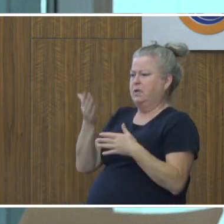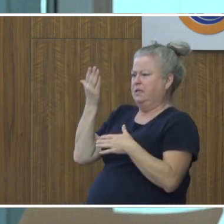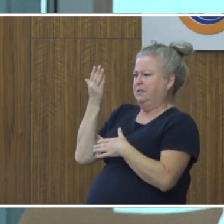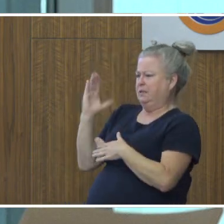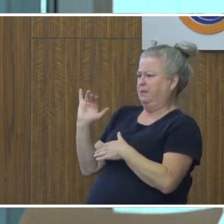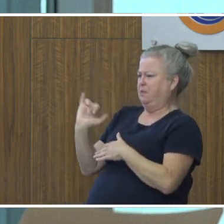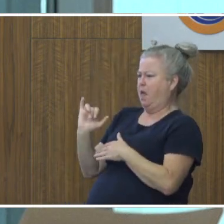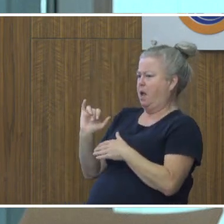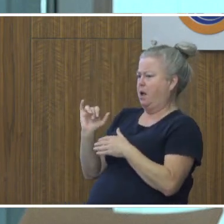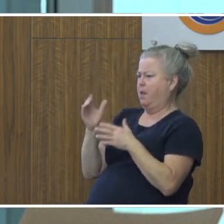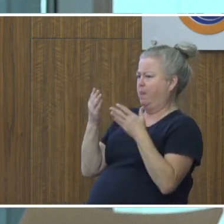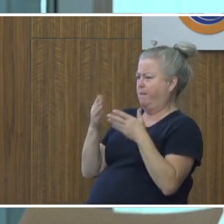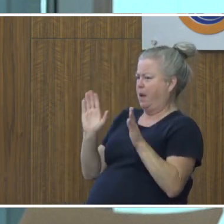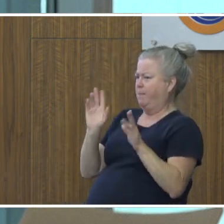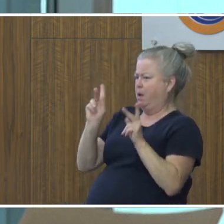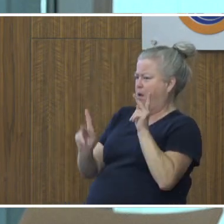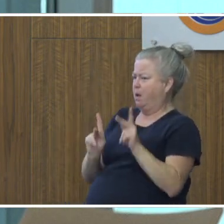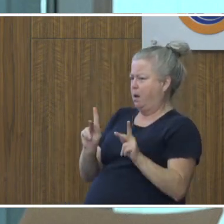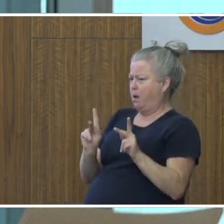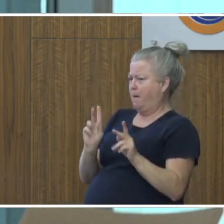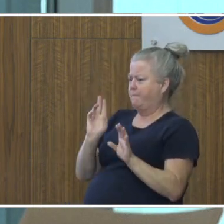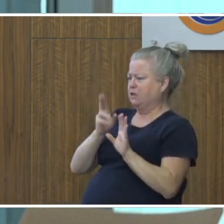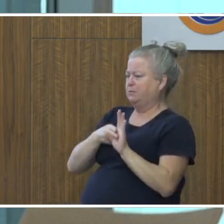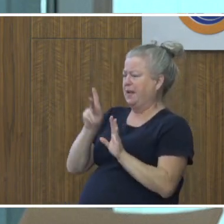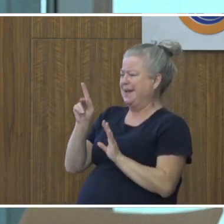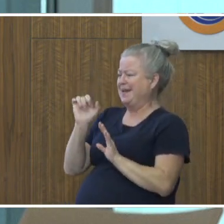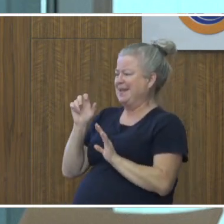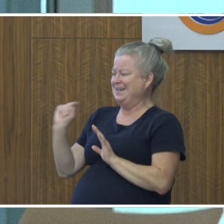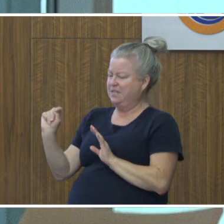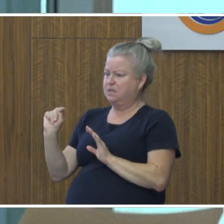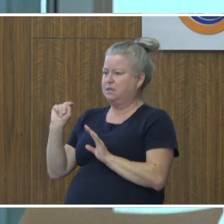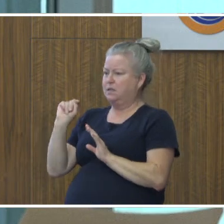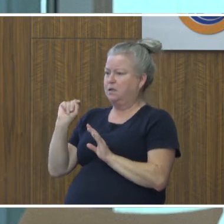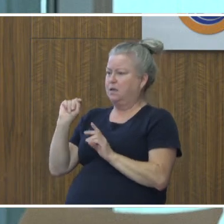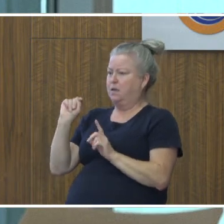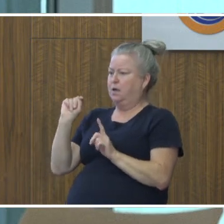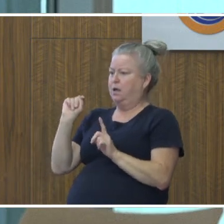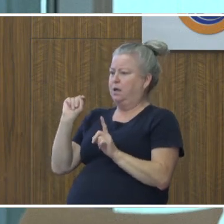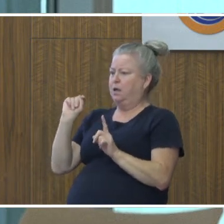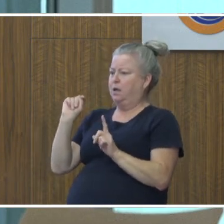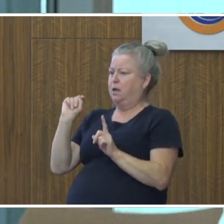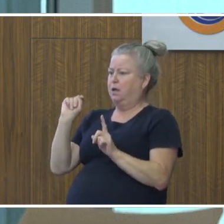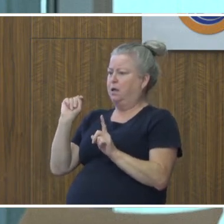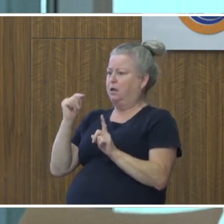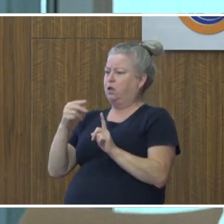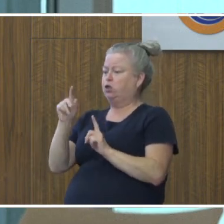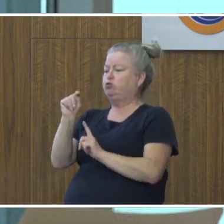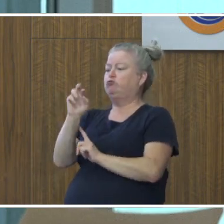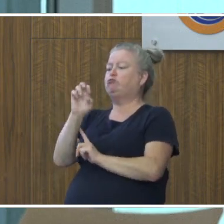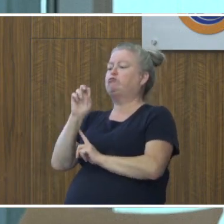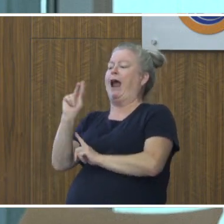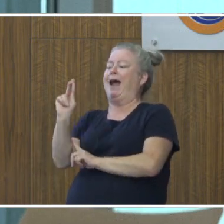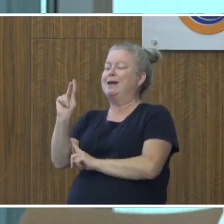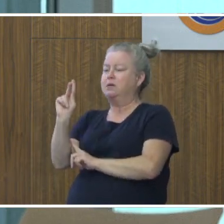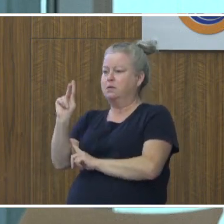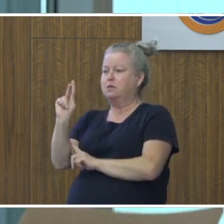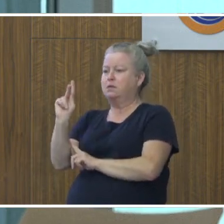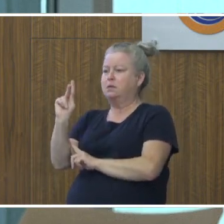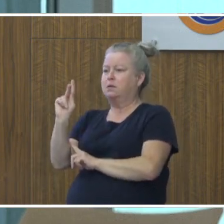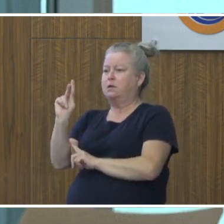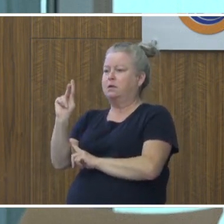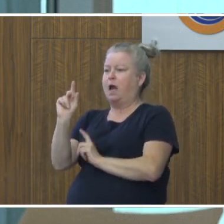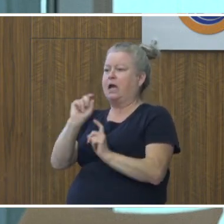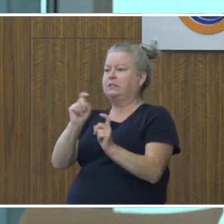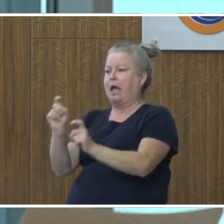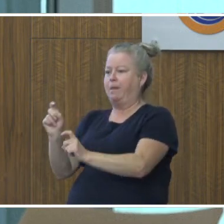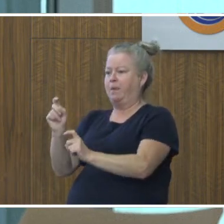the public participation kits revolve around tract assignment files that the